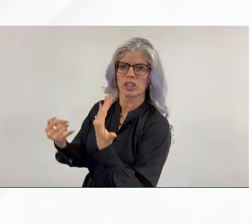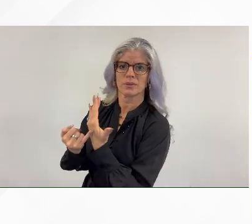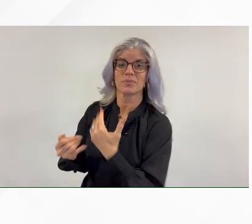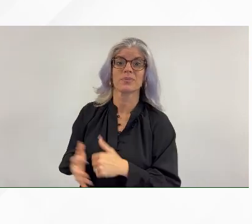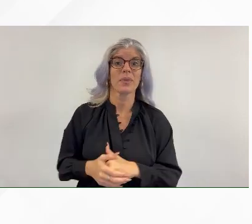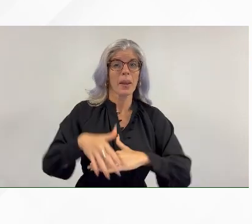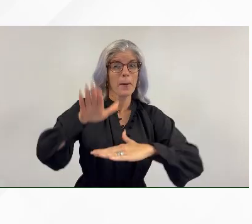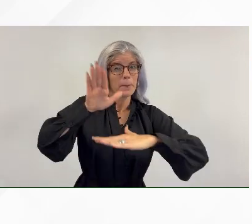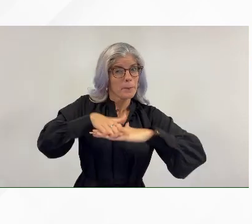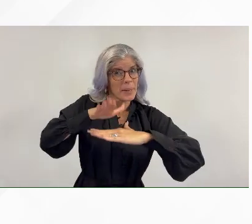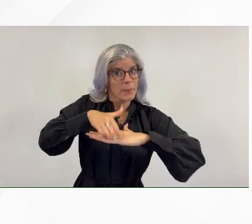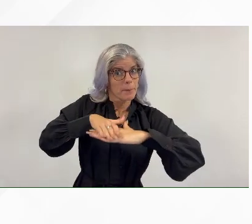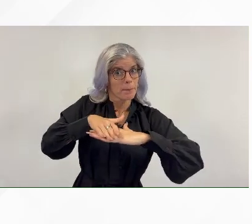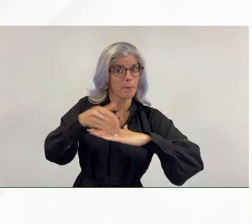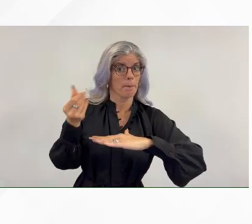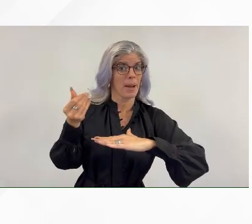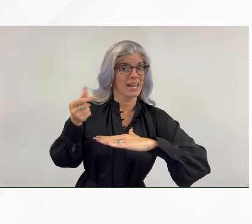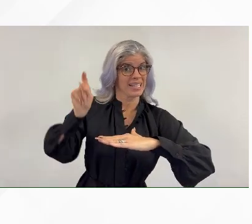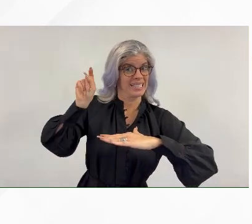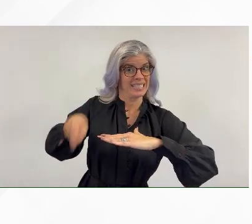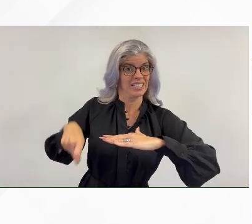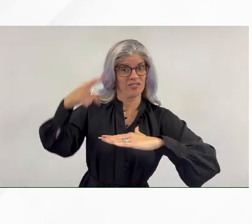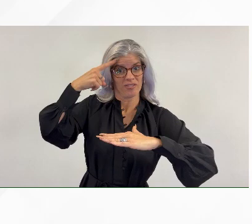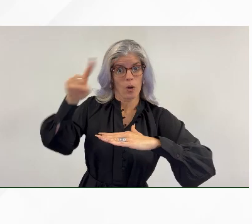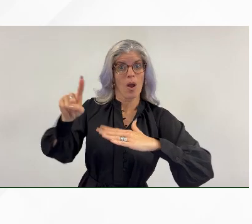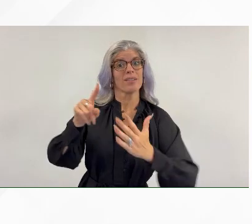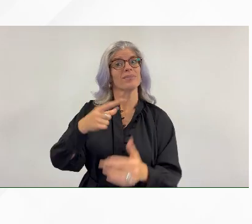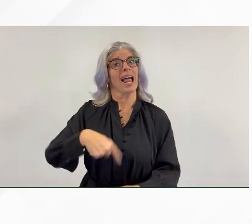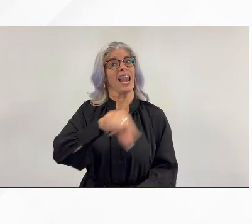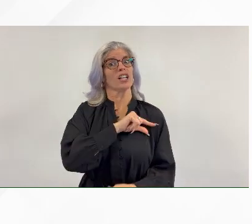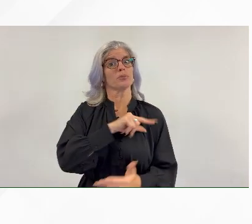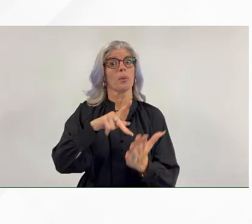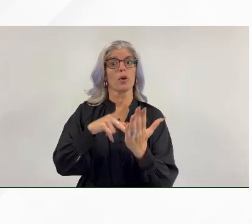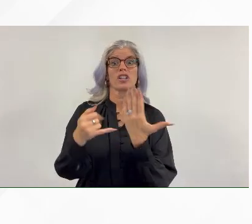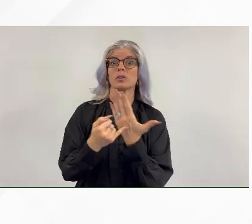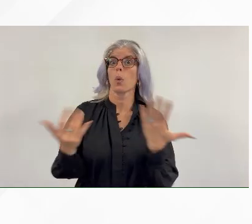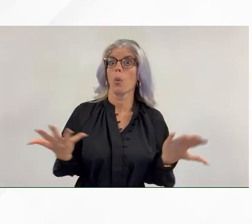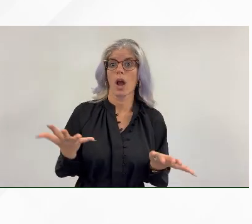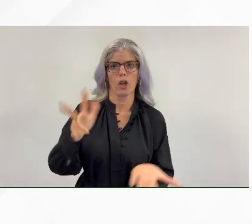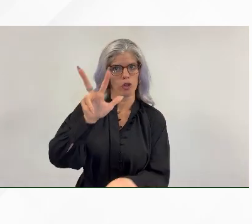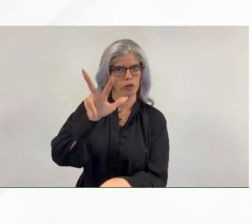estimate, and for large projects, the project cost is paid as work is accomplished.